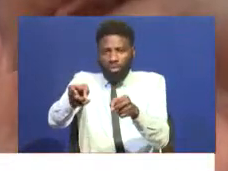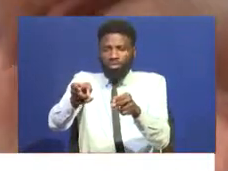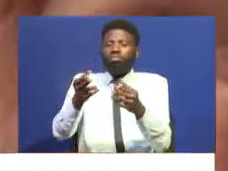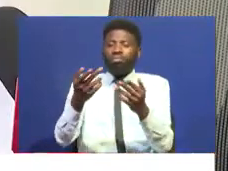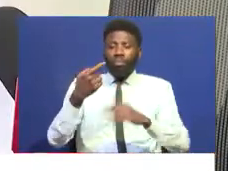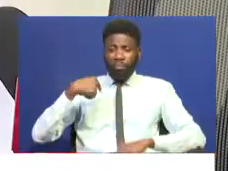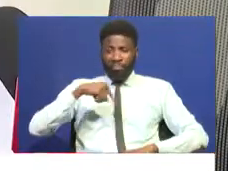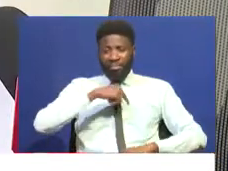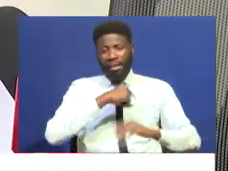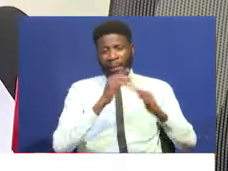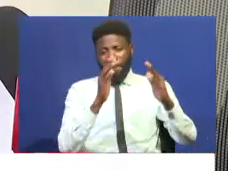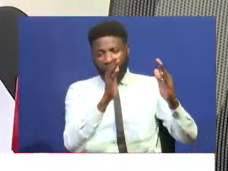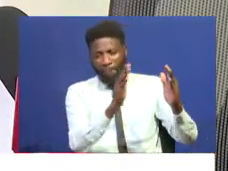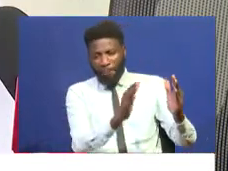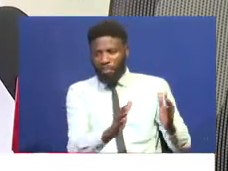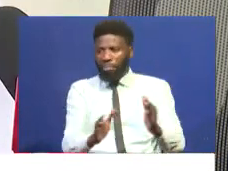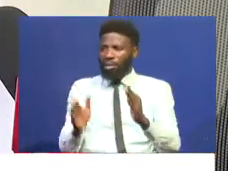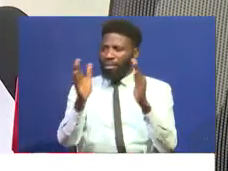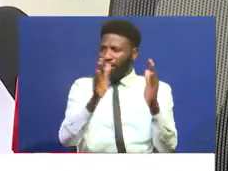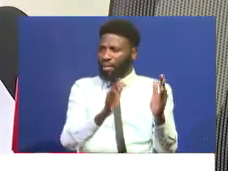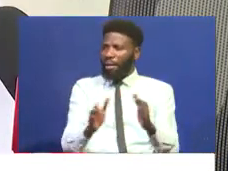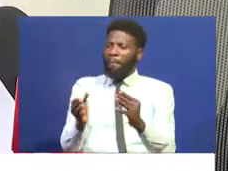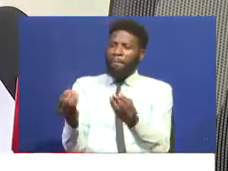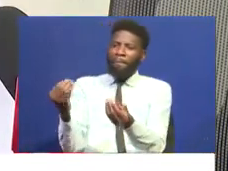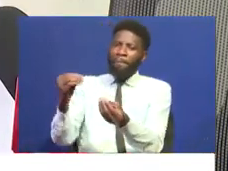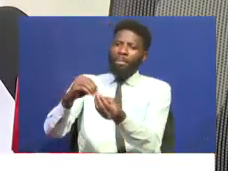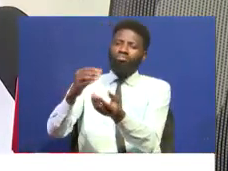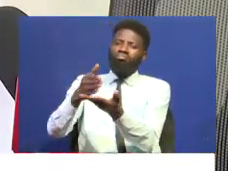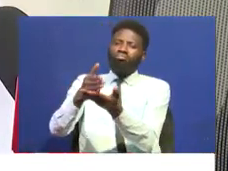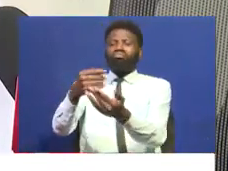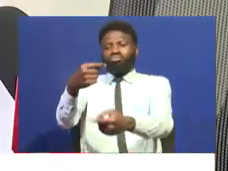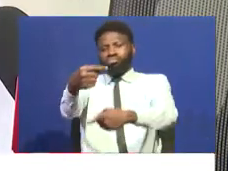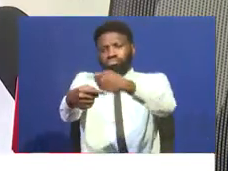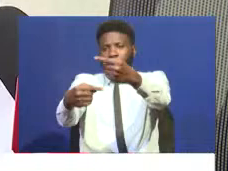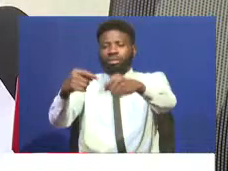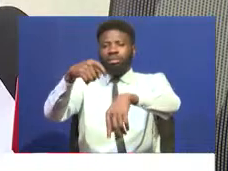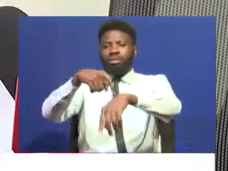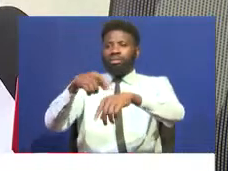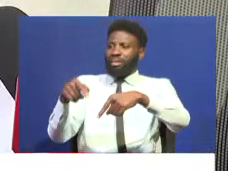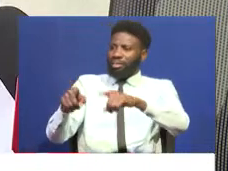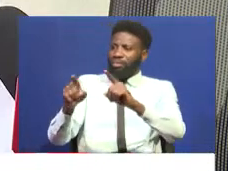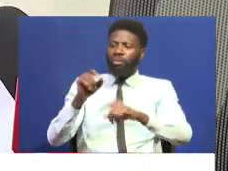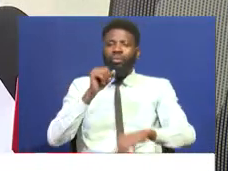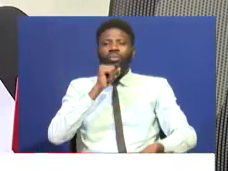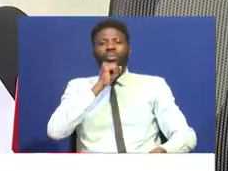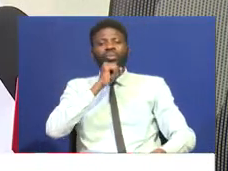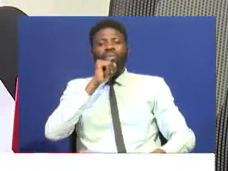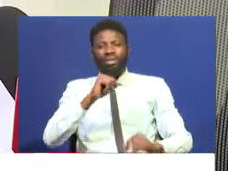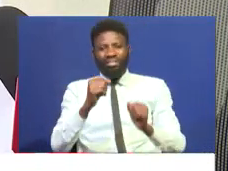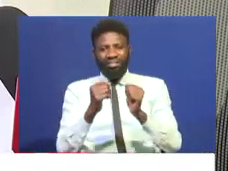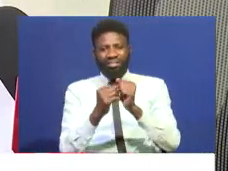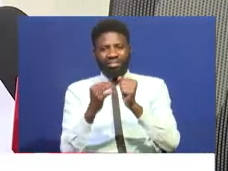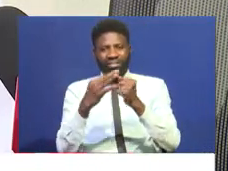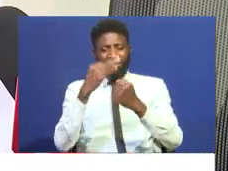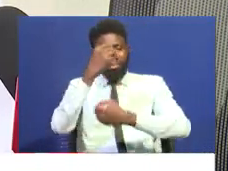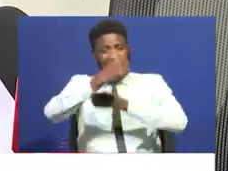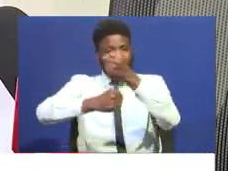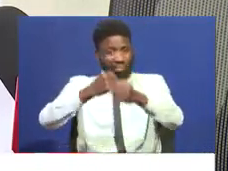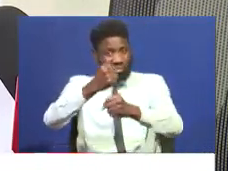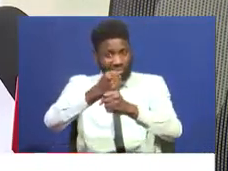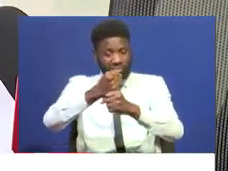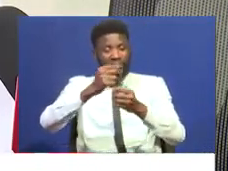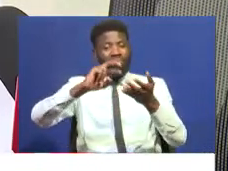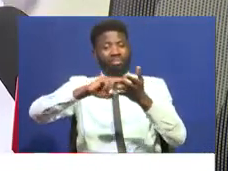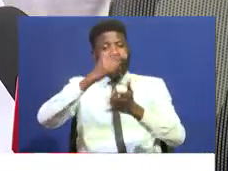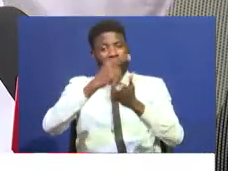do more definitive surgery when he's at least 18 years old. That means